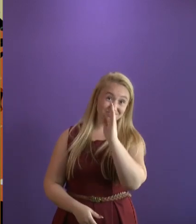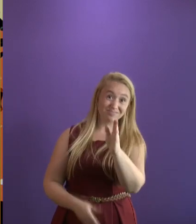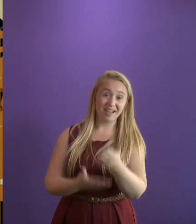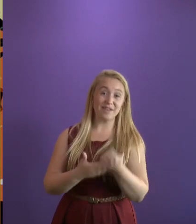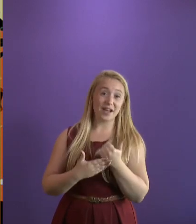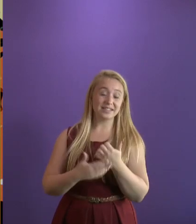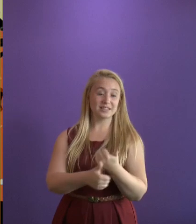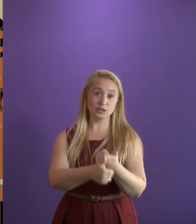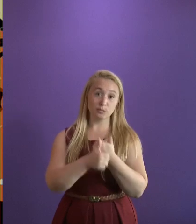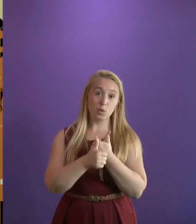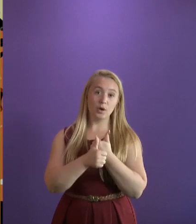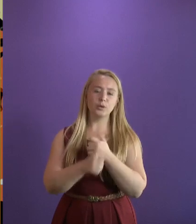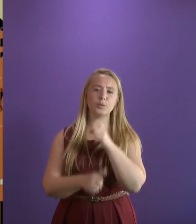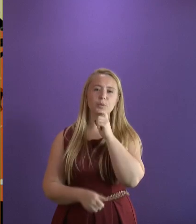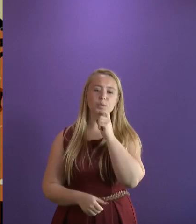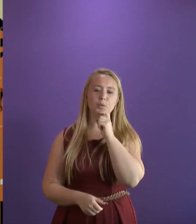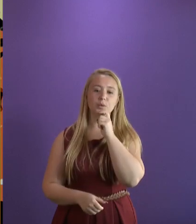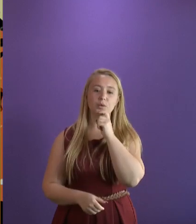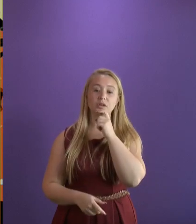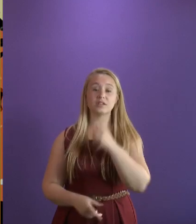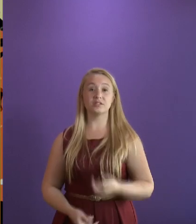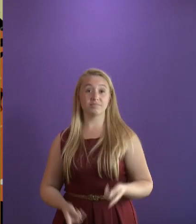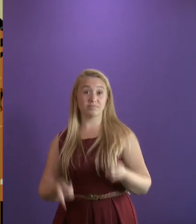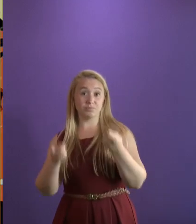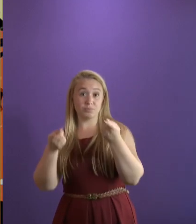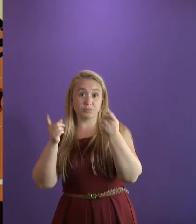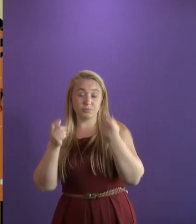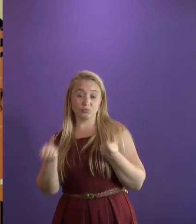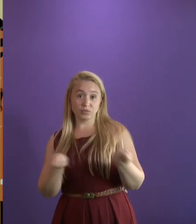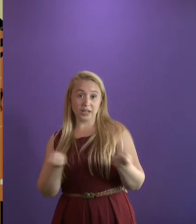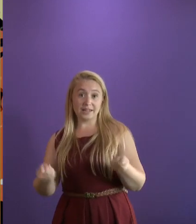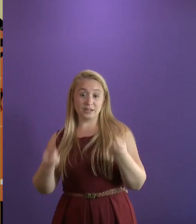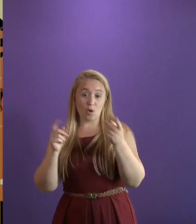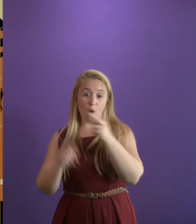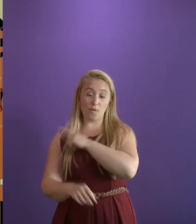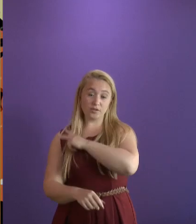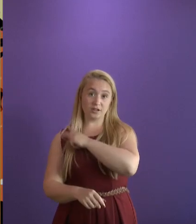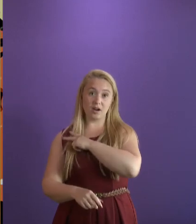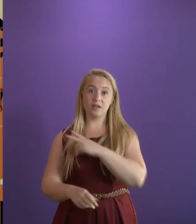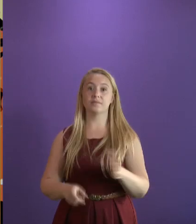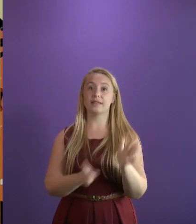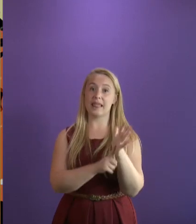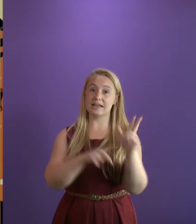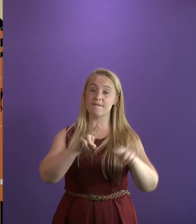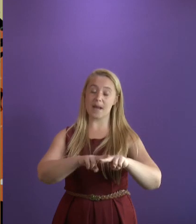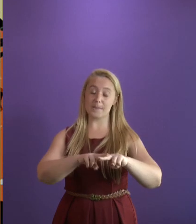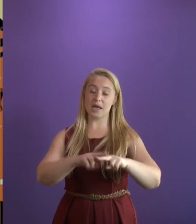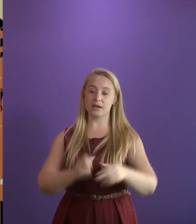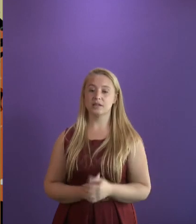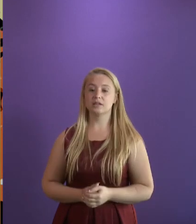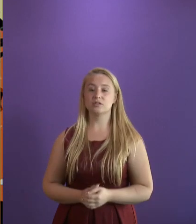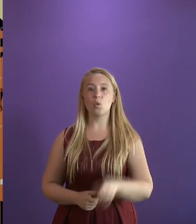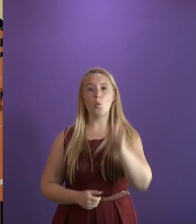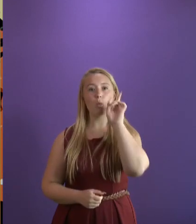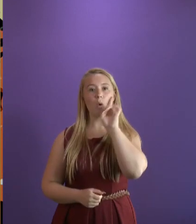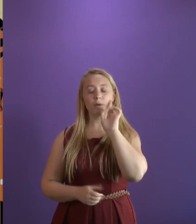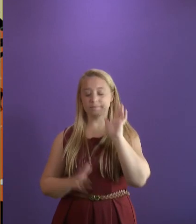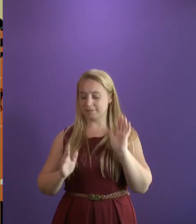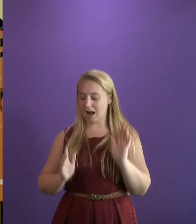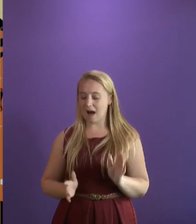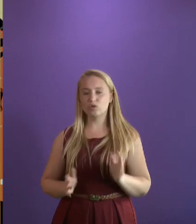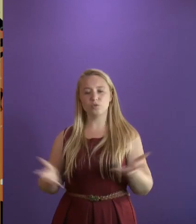advice and support when I need it is a presiding officer, Linda Fabiani. So women need to build other women up. You need